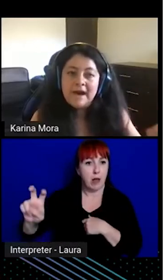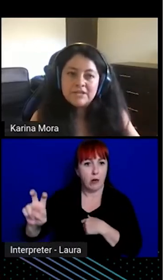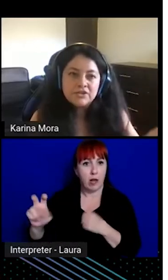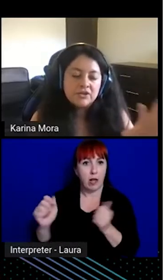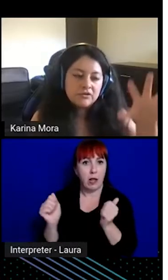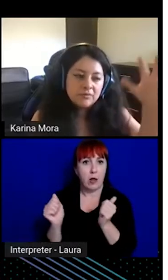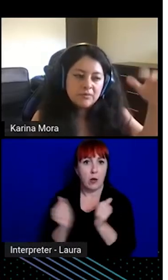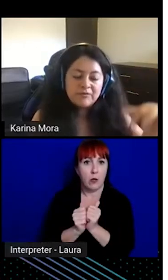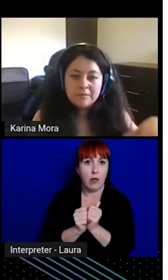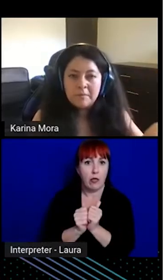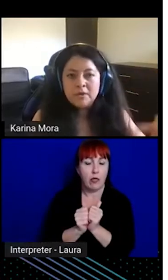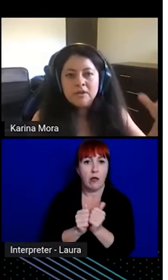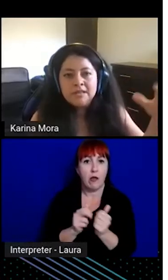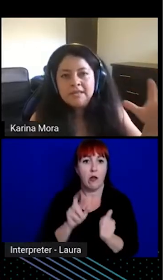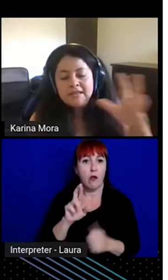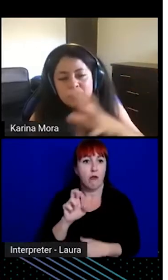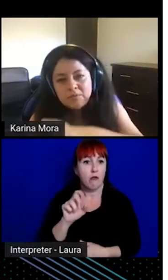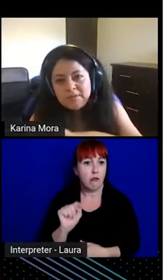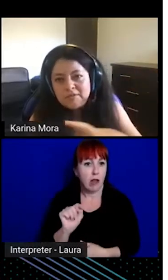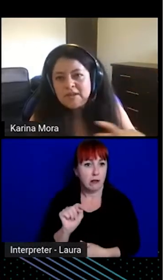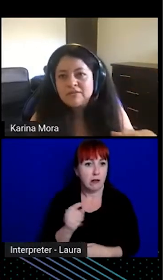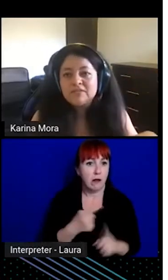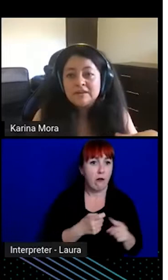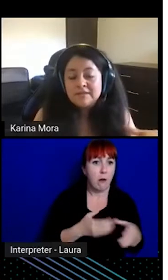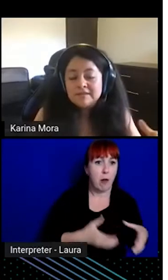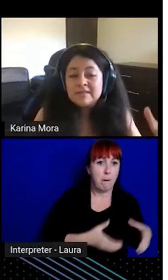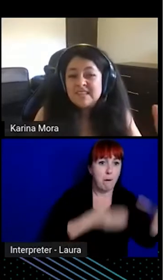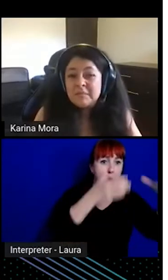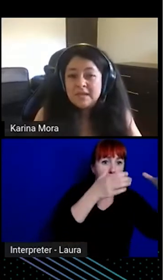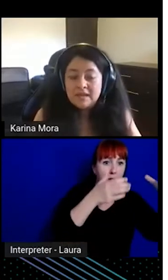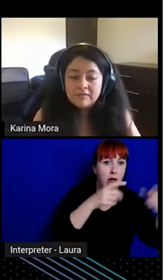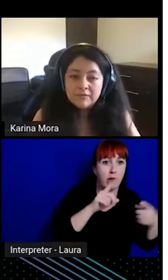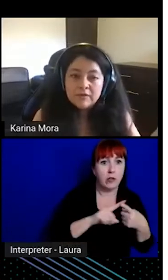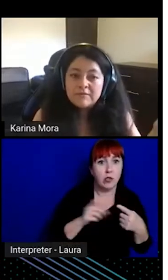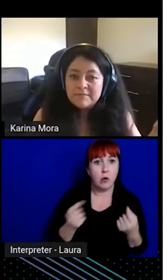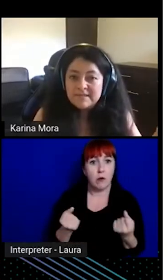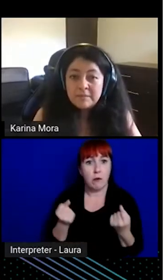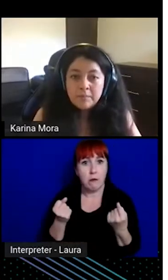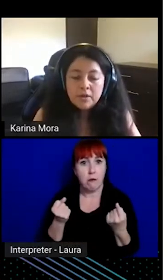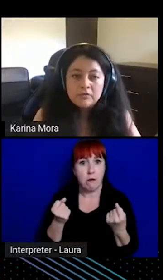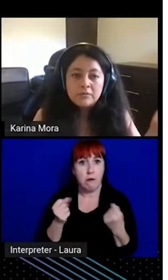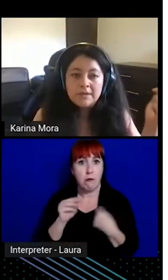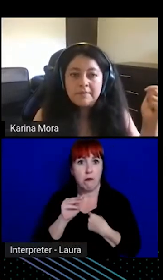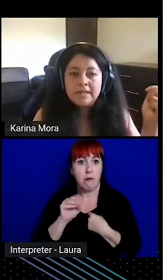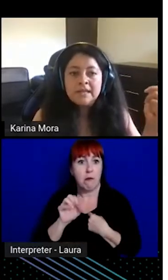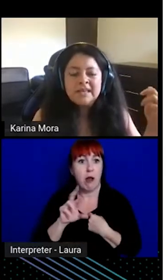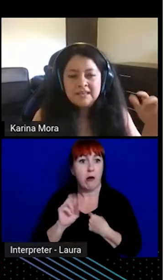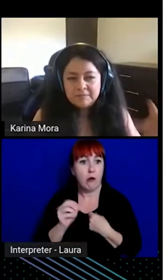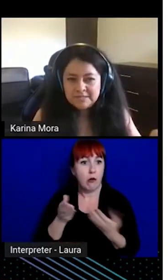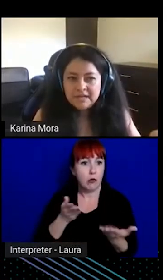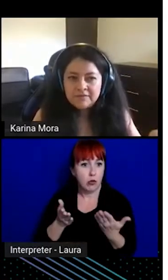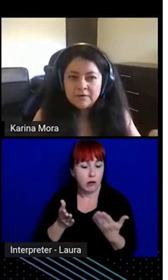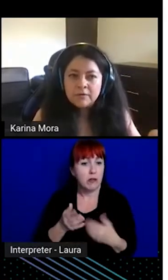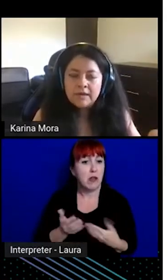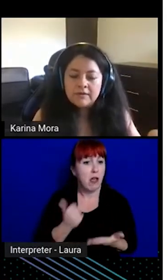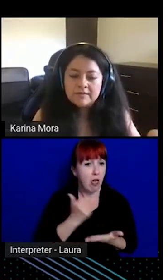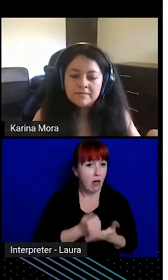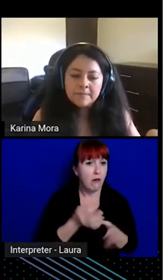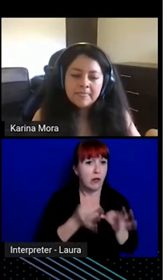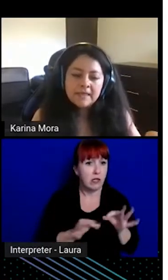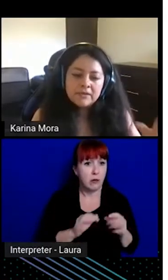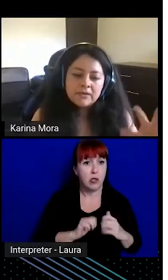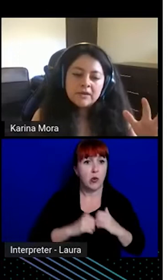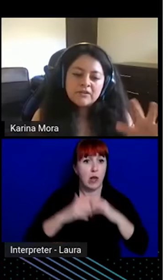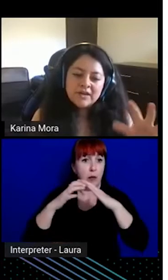fashion, you're moving from a monolith and you're moving to microservices. It can be helpful simple to implement, especially for